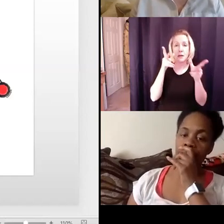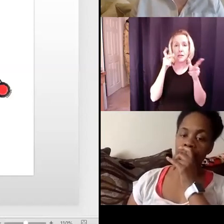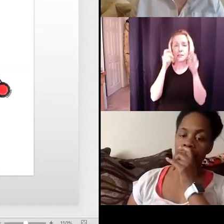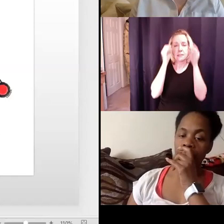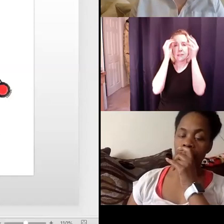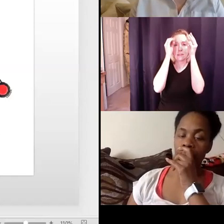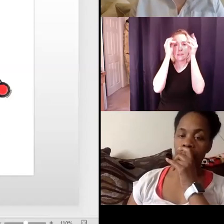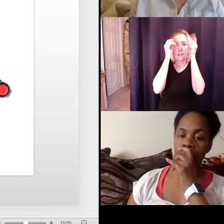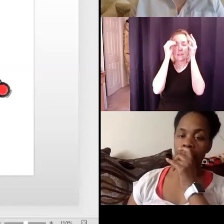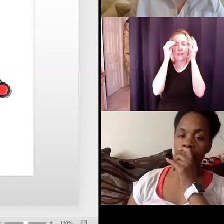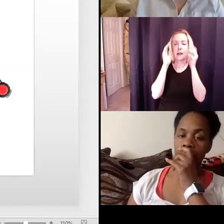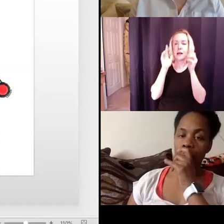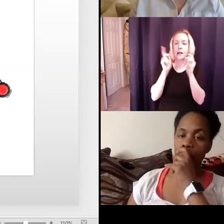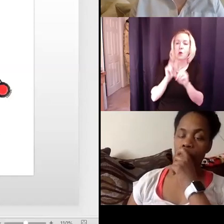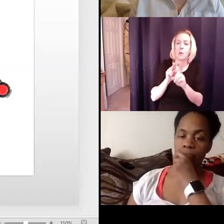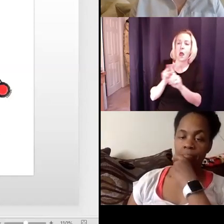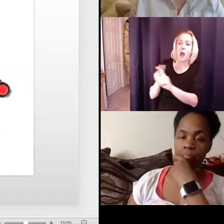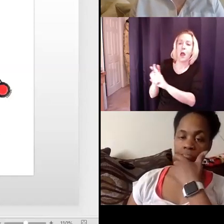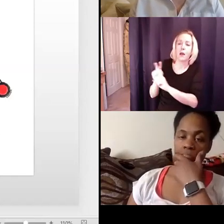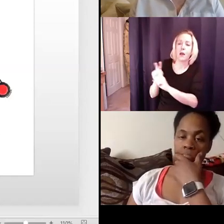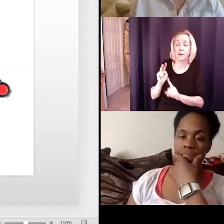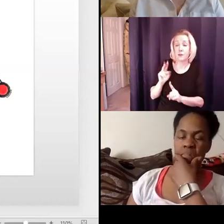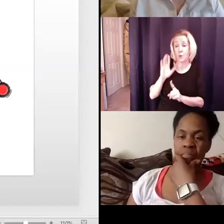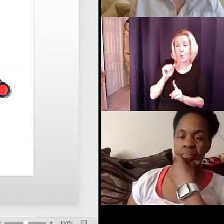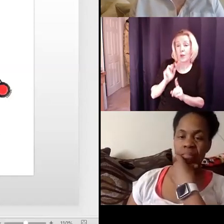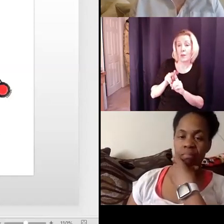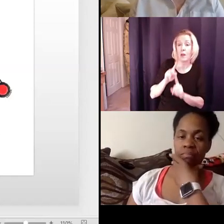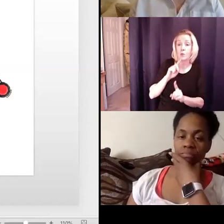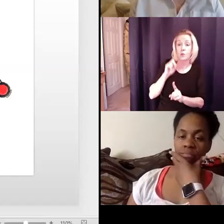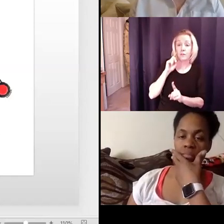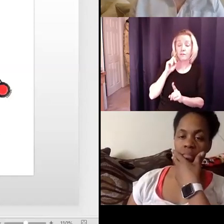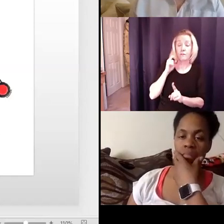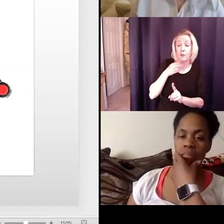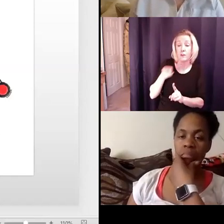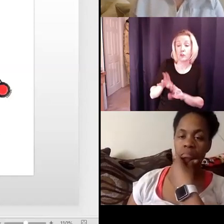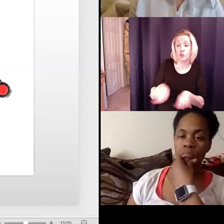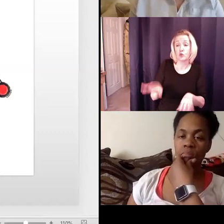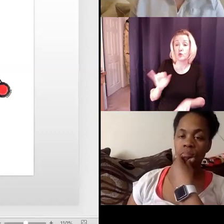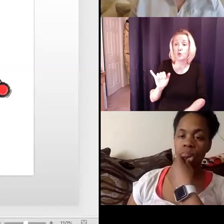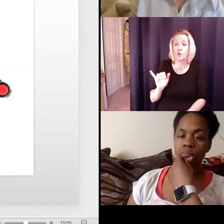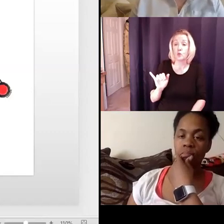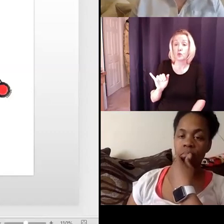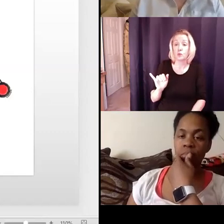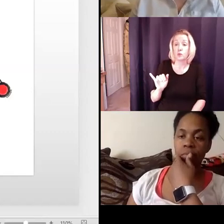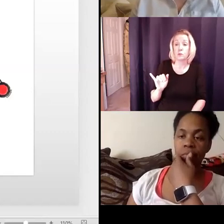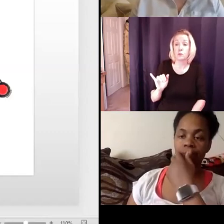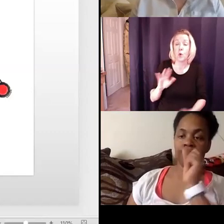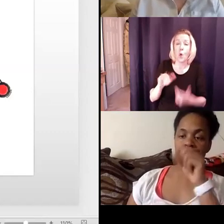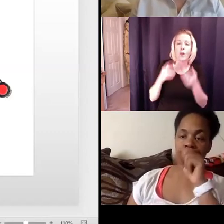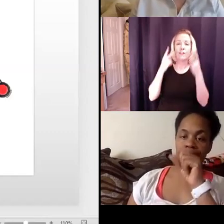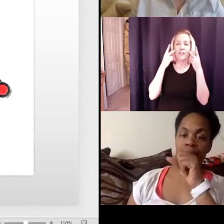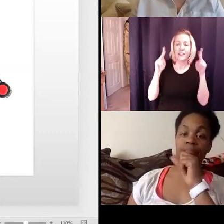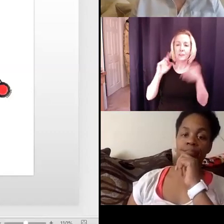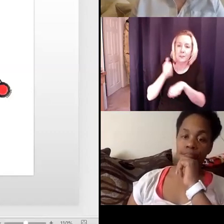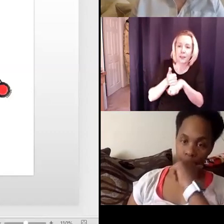information, because we know all of this can also be applied to deaf and hard of hearing children. All of the, the phonemic stuff and the